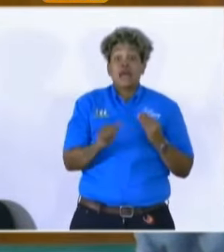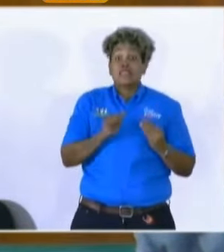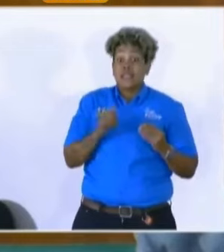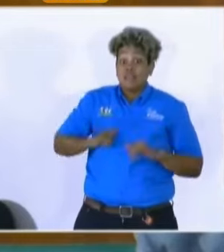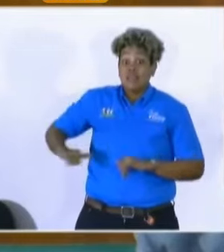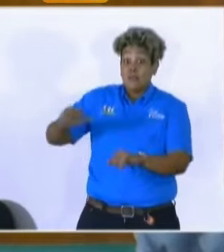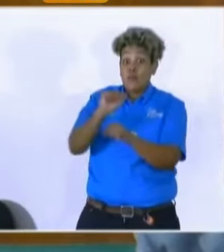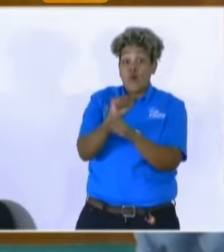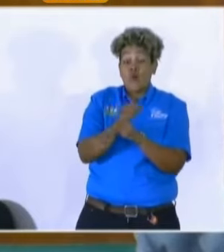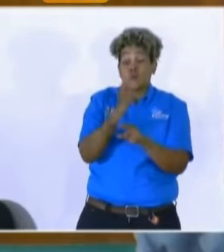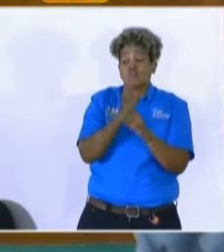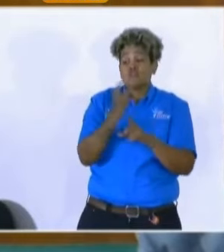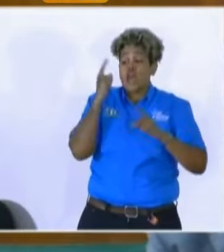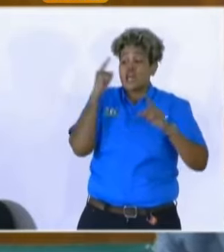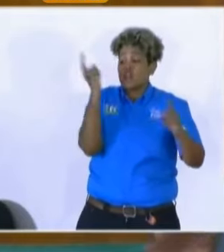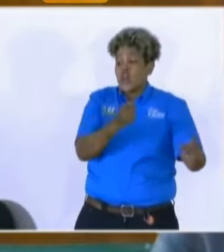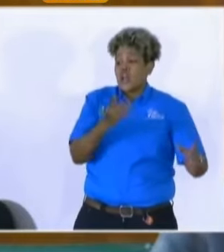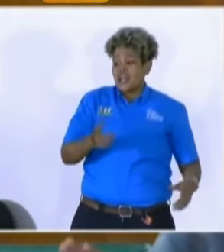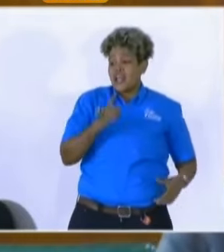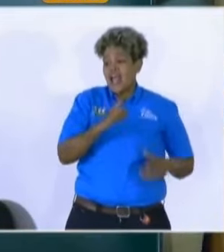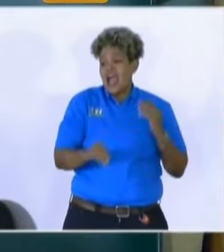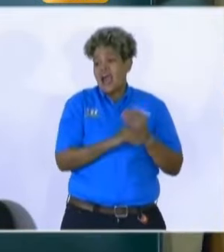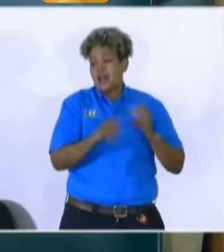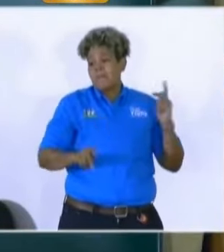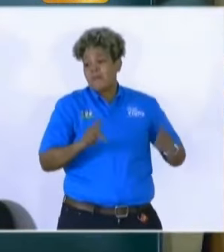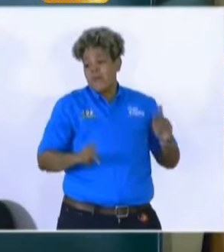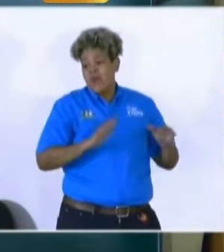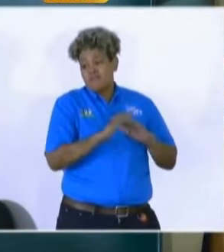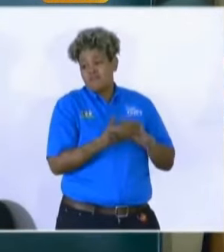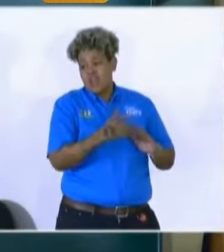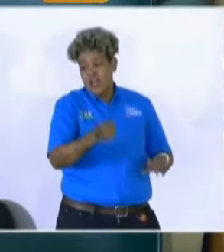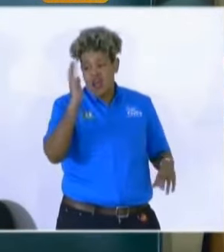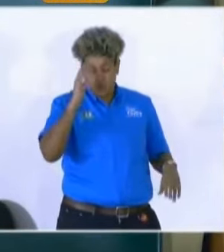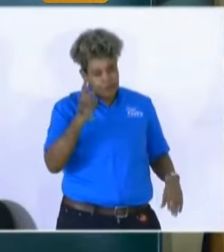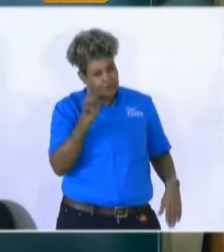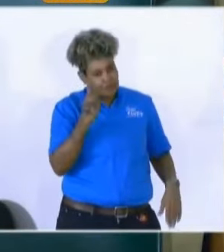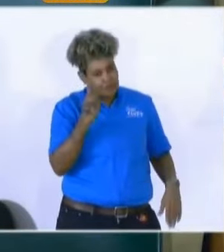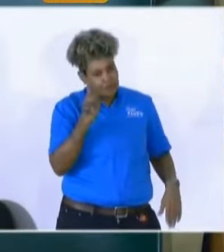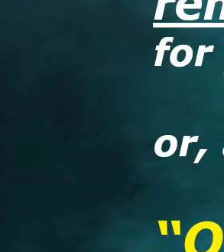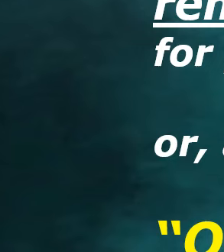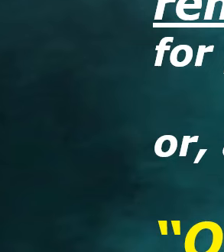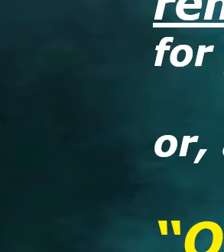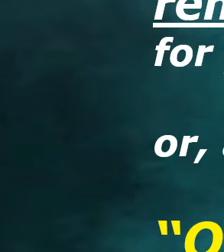are moving in the right direction. And the people of Jamaica are going to better our world.